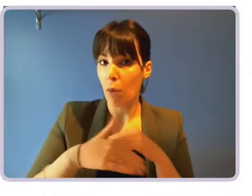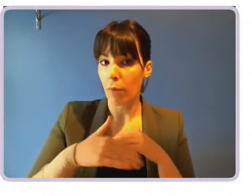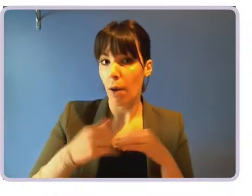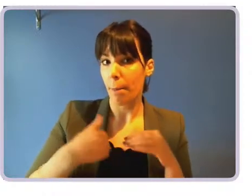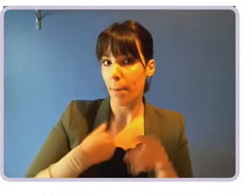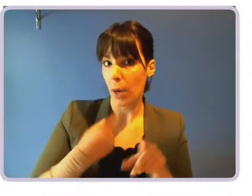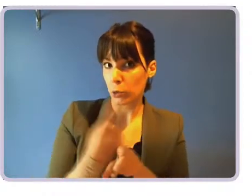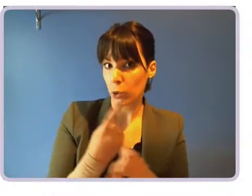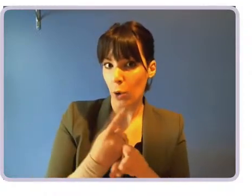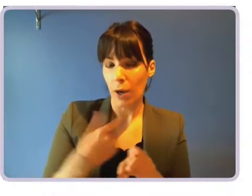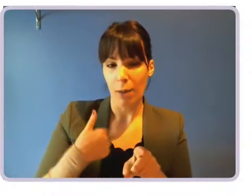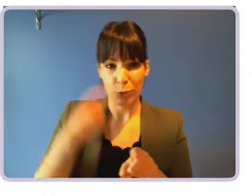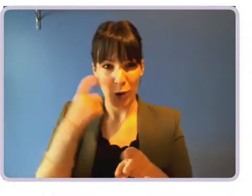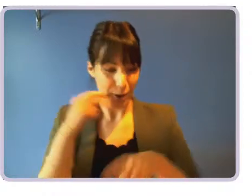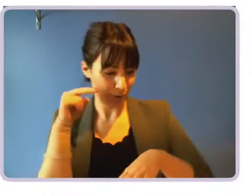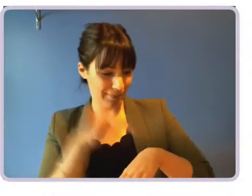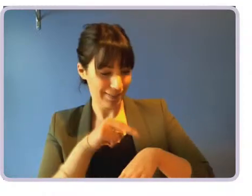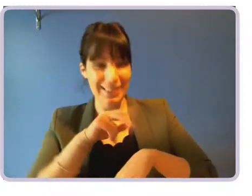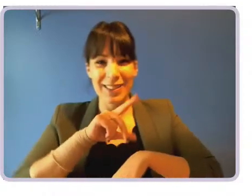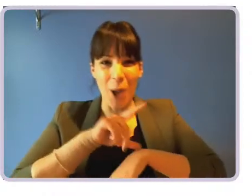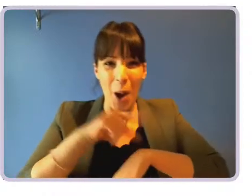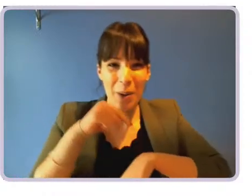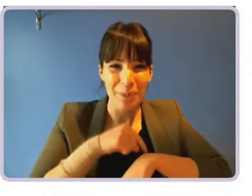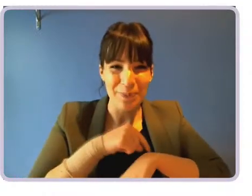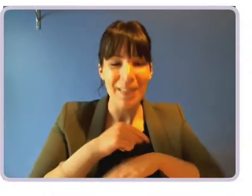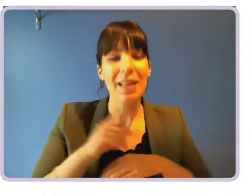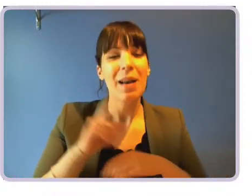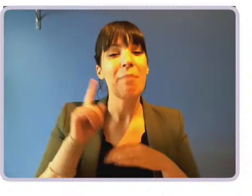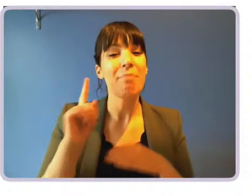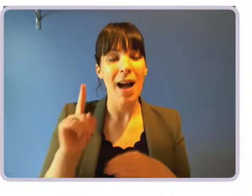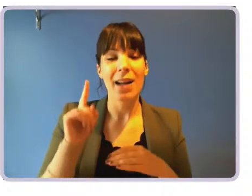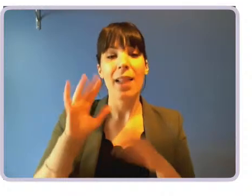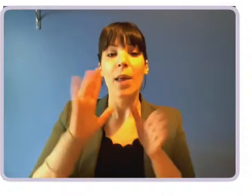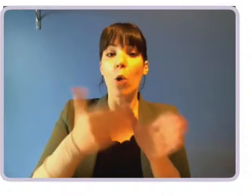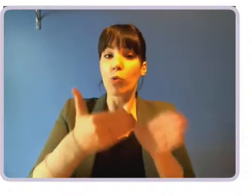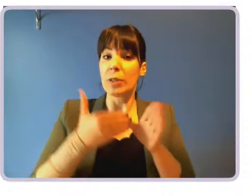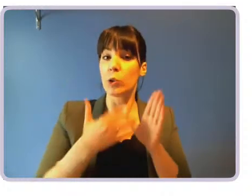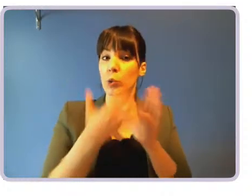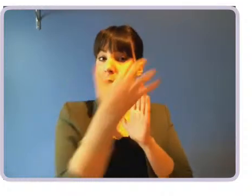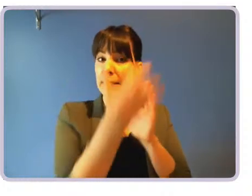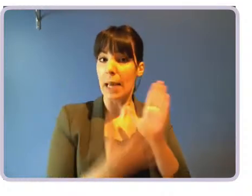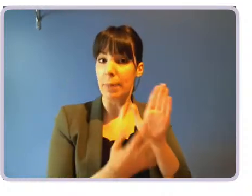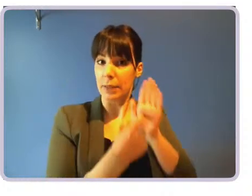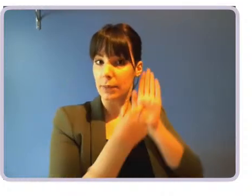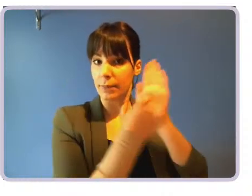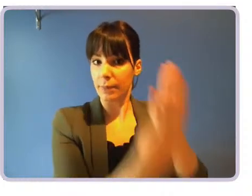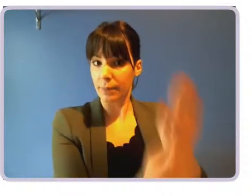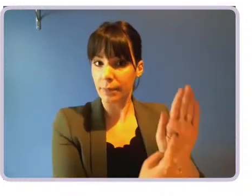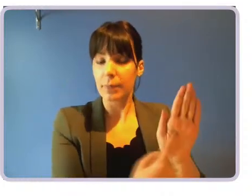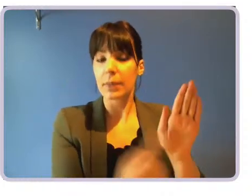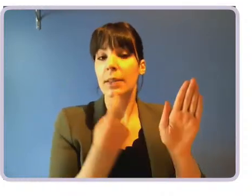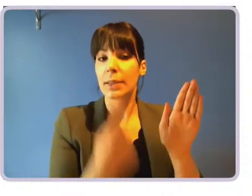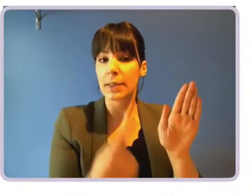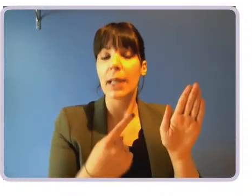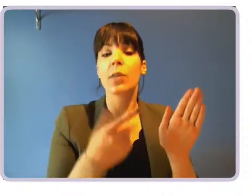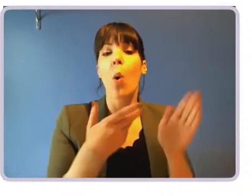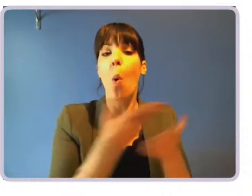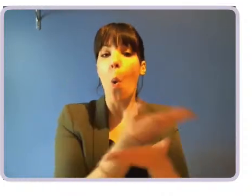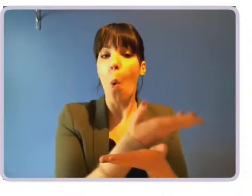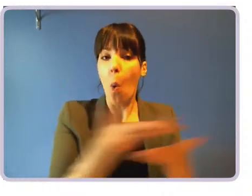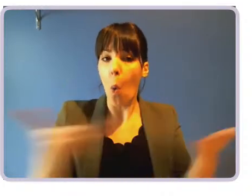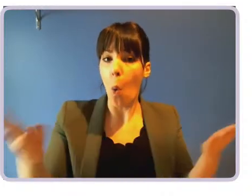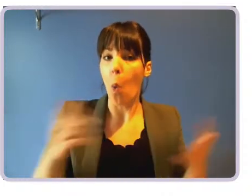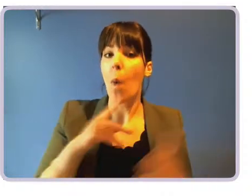of time, but our original statement was to call on all parts of government, and I think this is critical. We